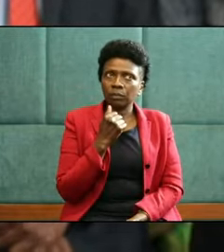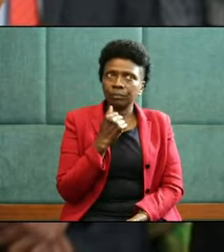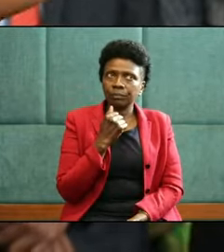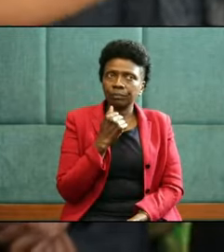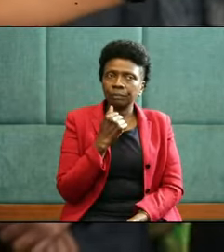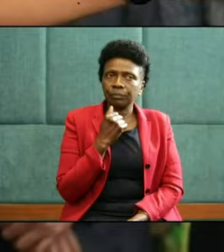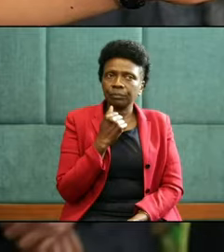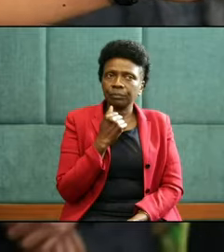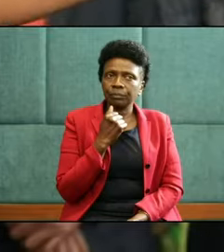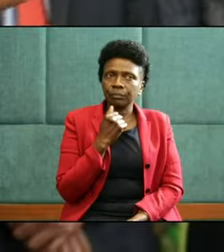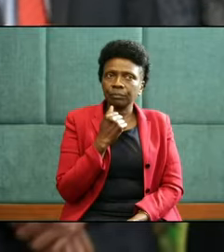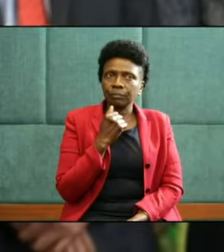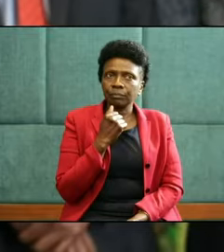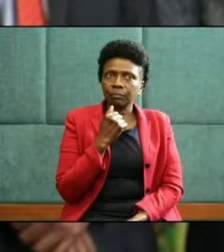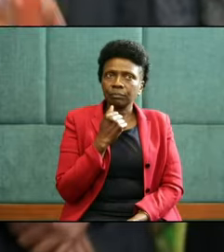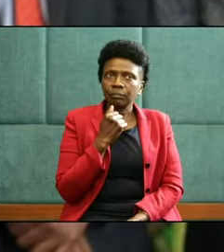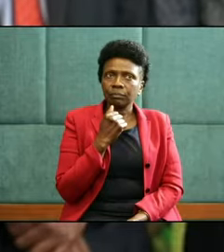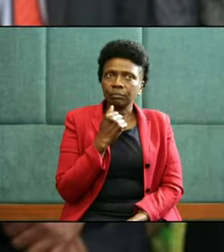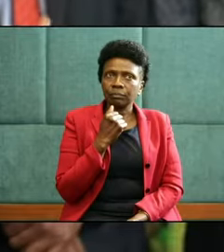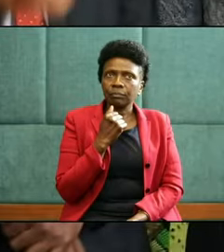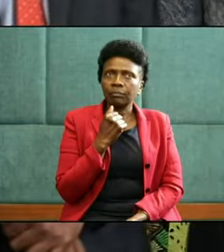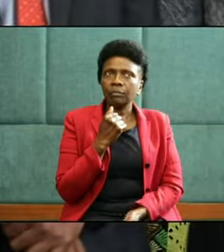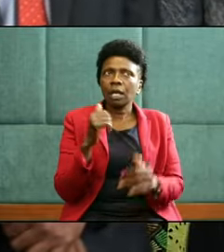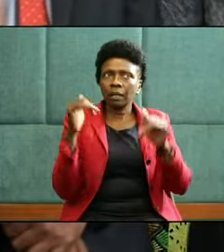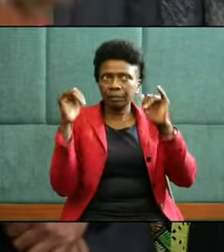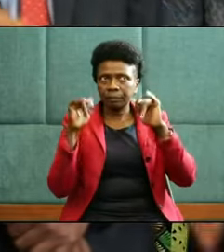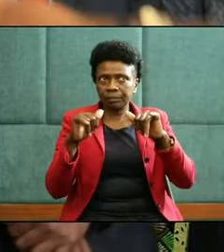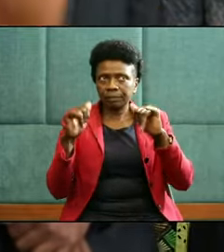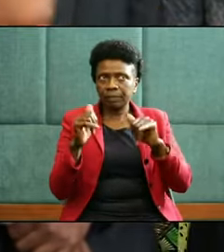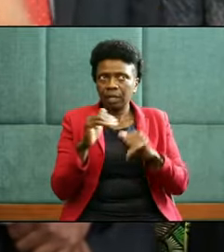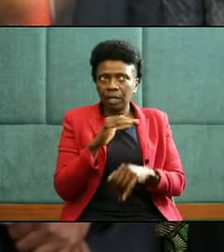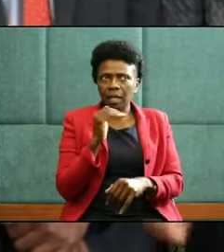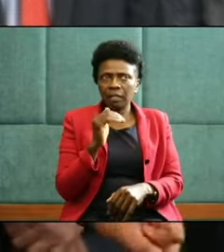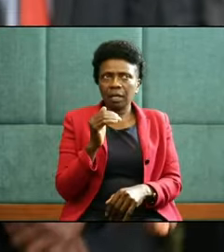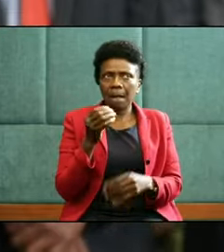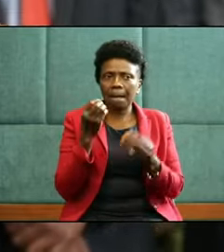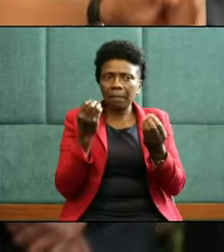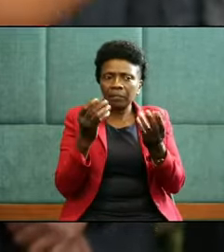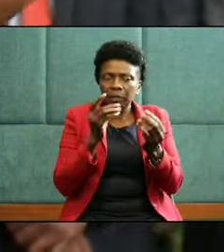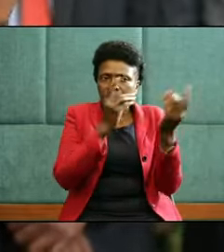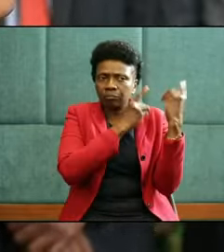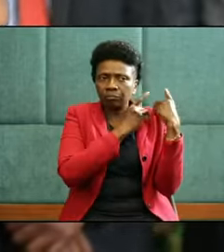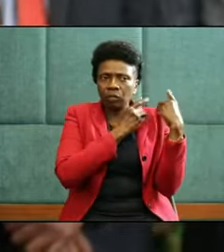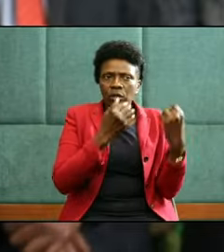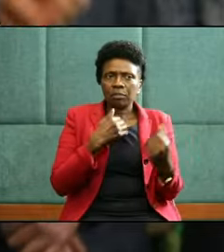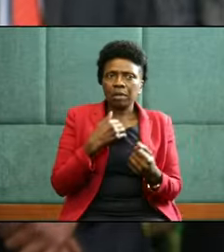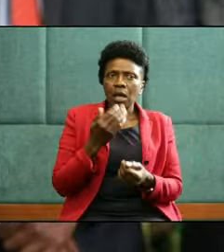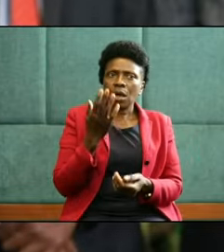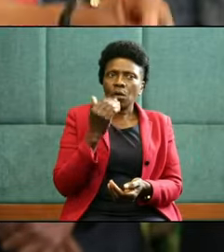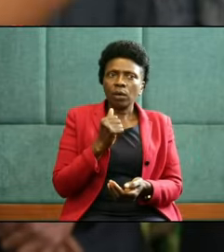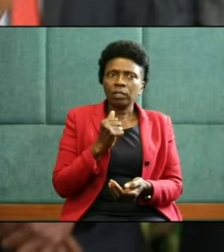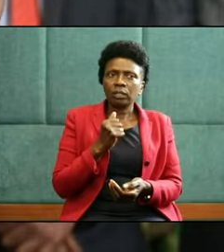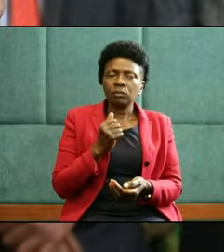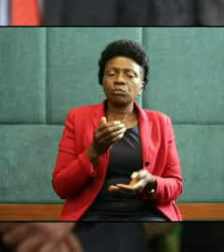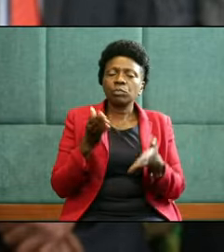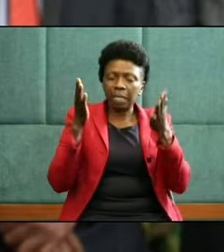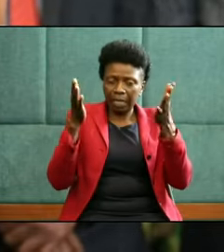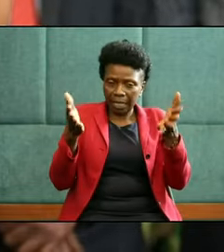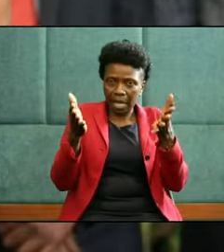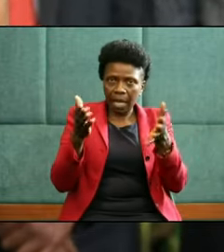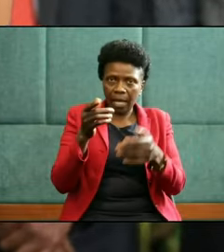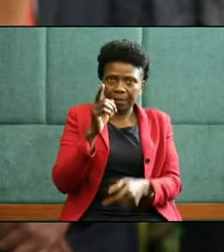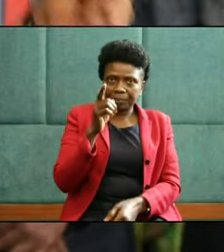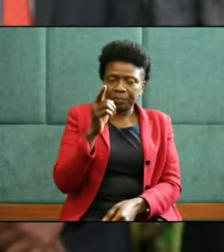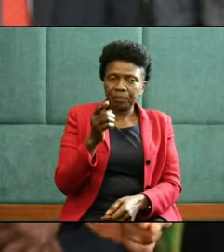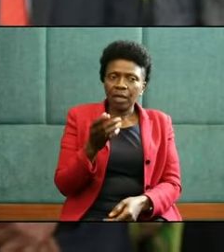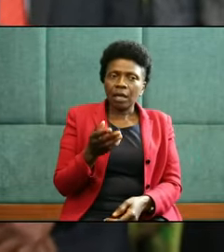I'm staying very far, God's will. I'm staying very far. But as much as it depends on me, I want to be present, and I want to make